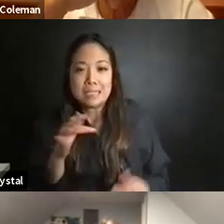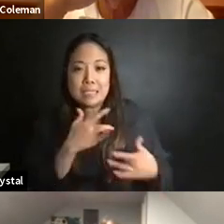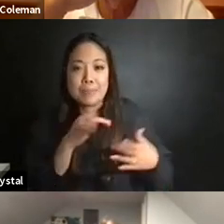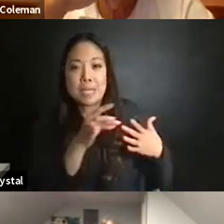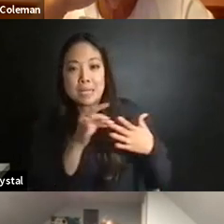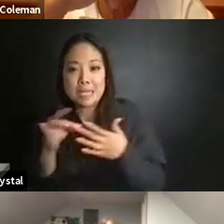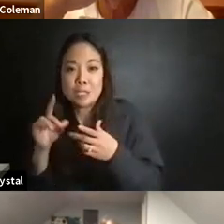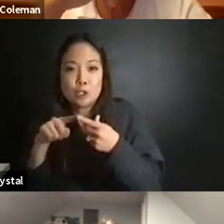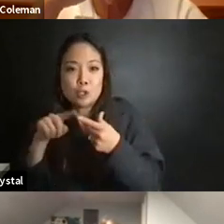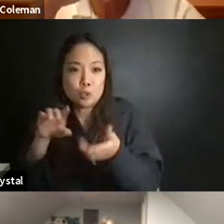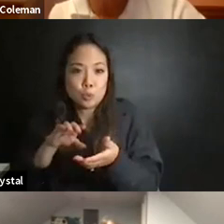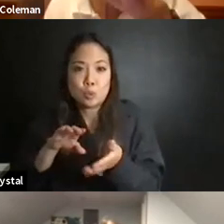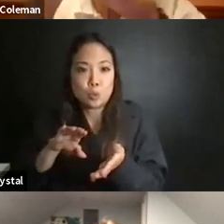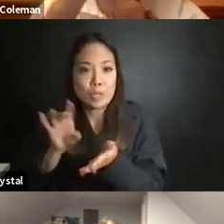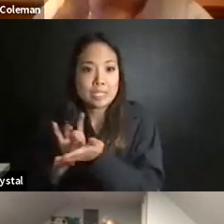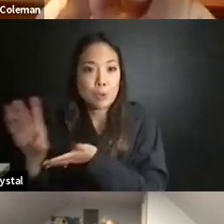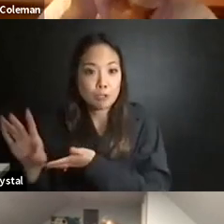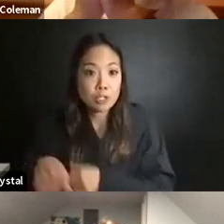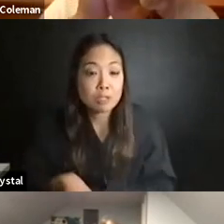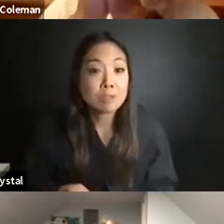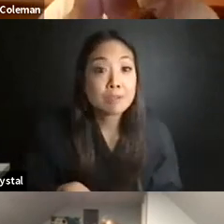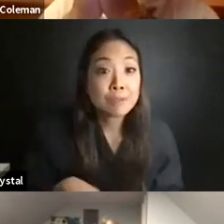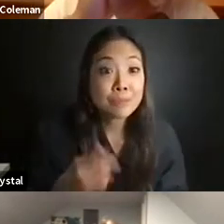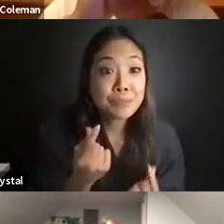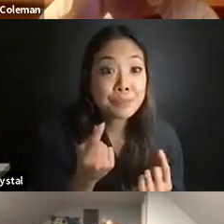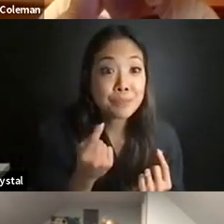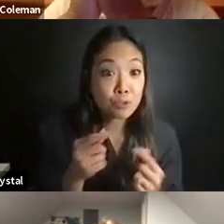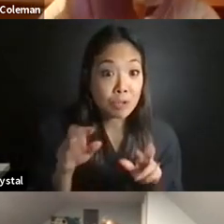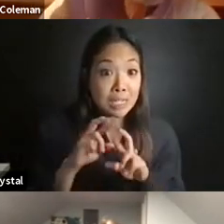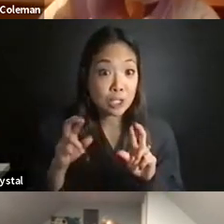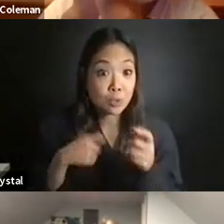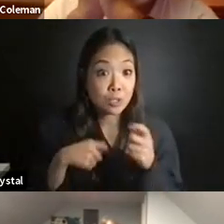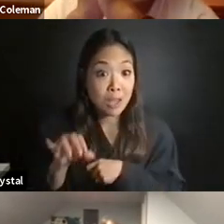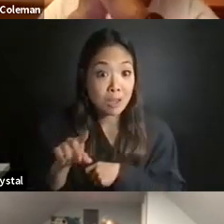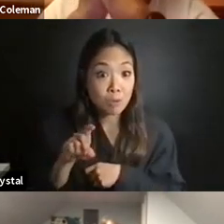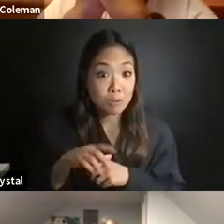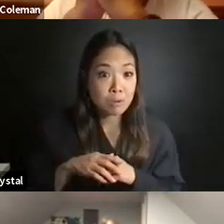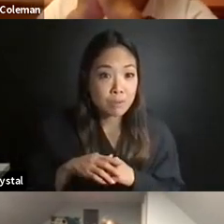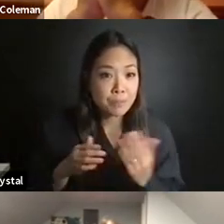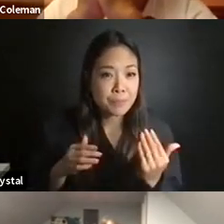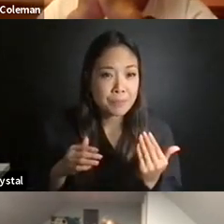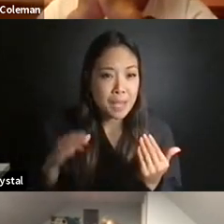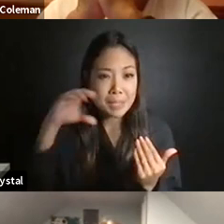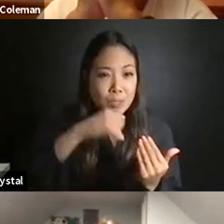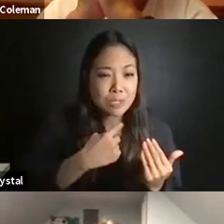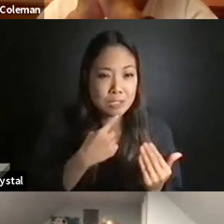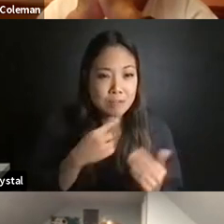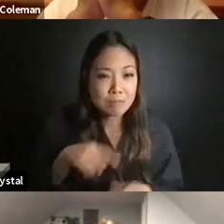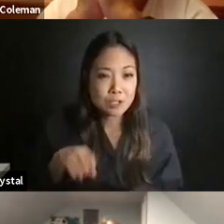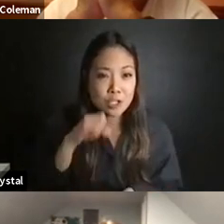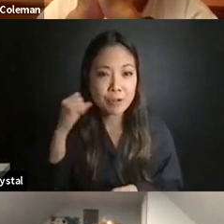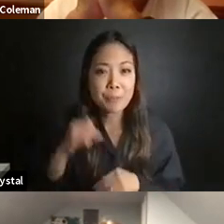and depending on the severity of the of of the offense right because we have short-term suspensions and long-term suspension so the severity of the